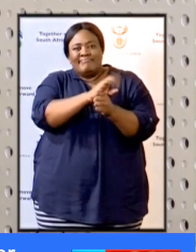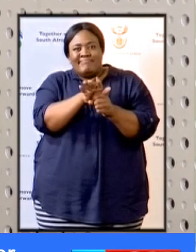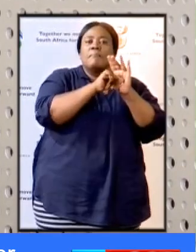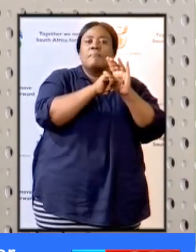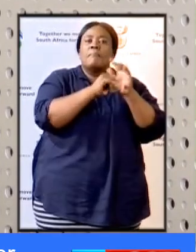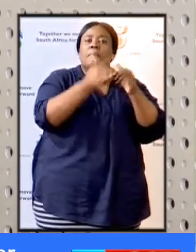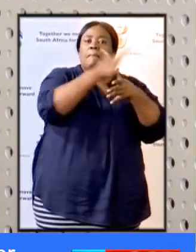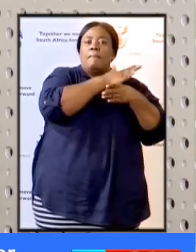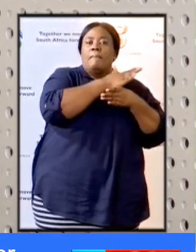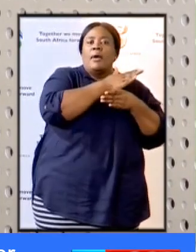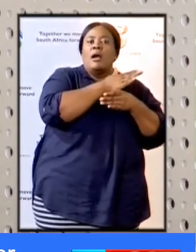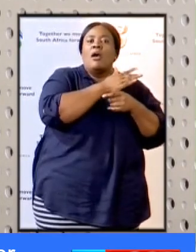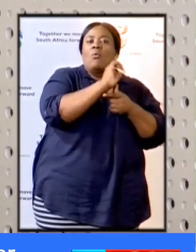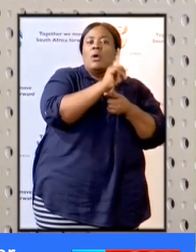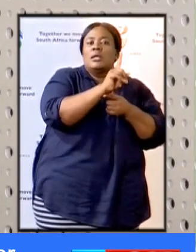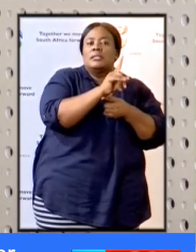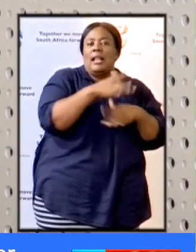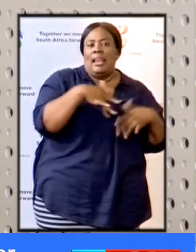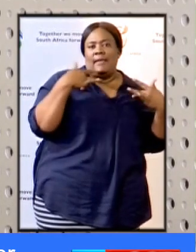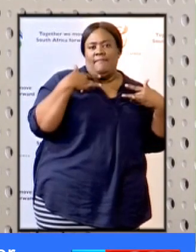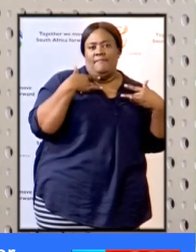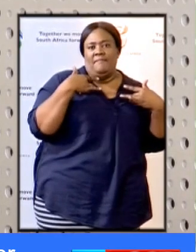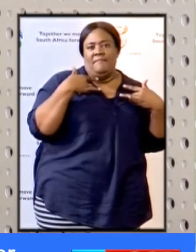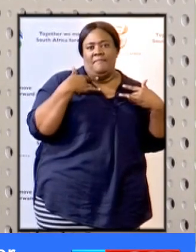time, we will never ever do.